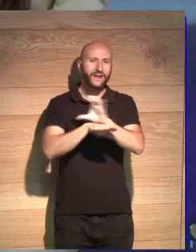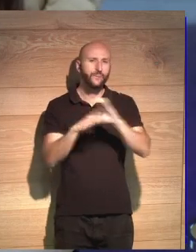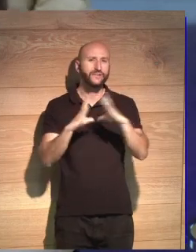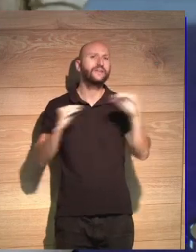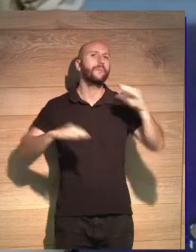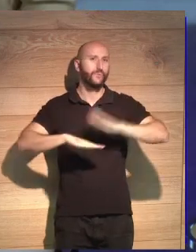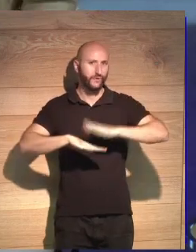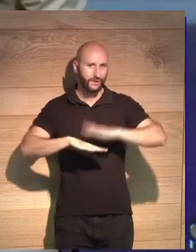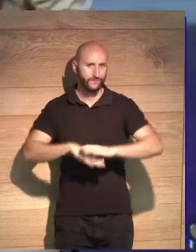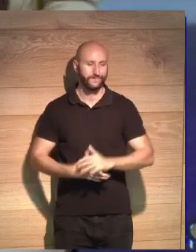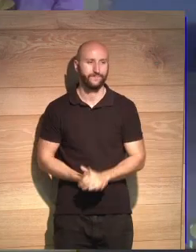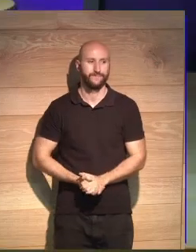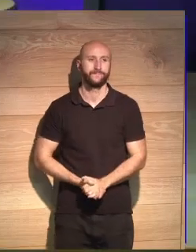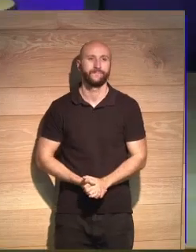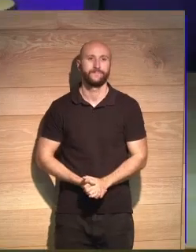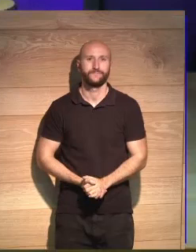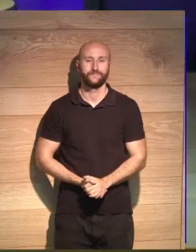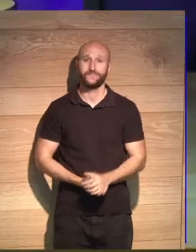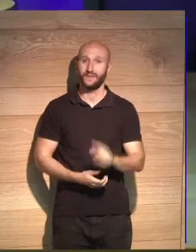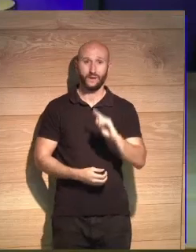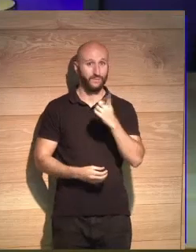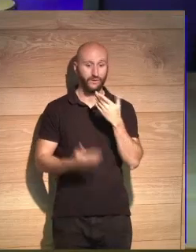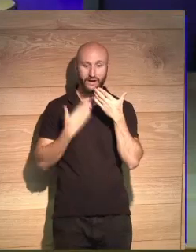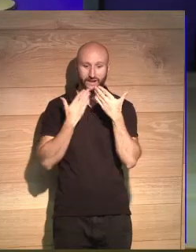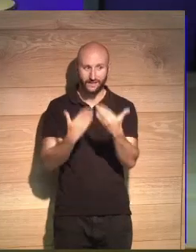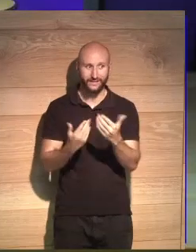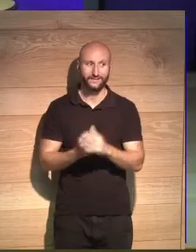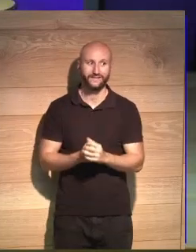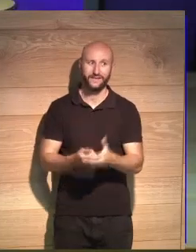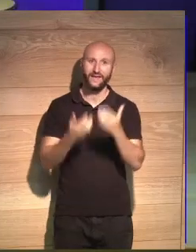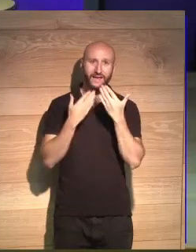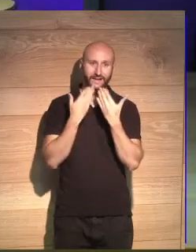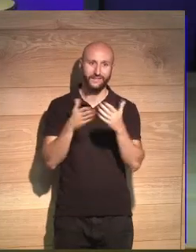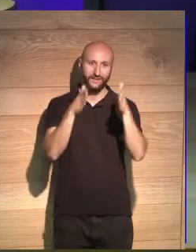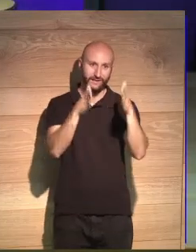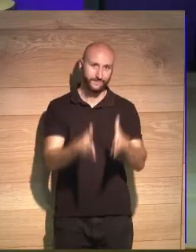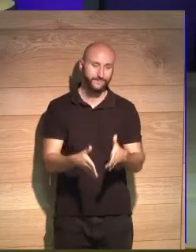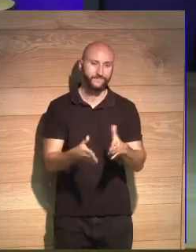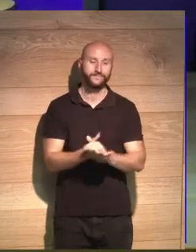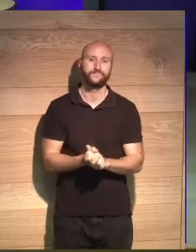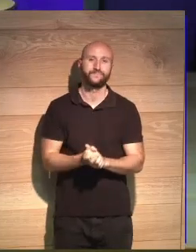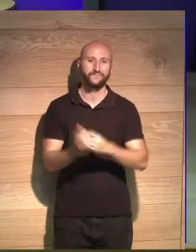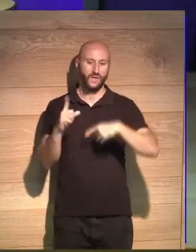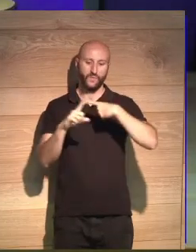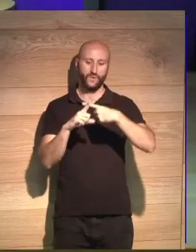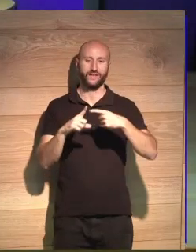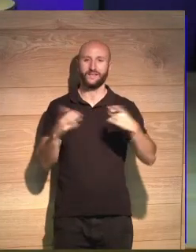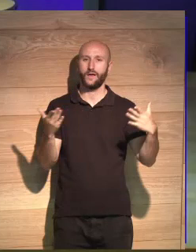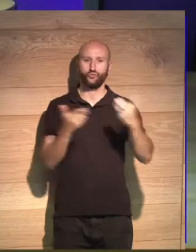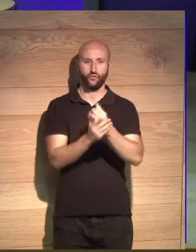video games should make it to the universities. Well, first of all, I want to thank you, Borja, and